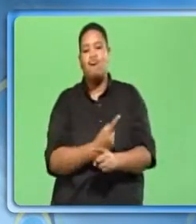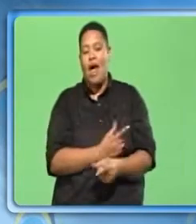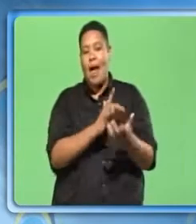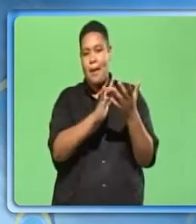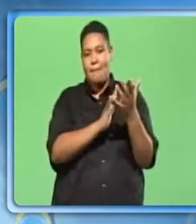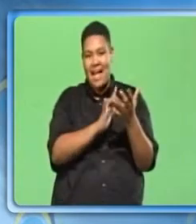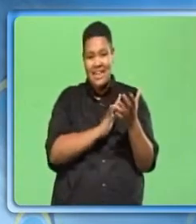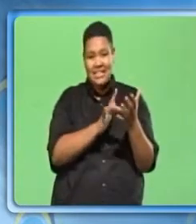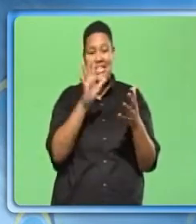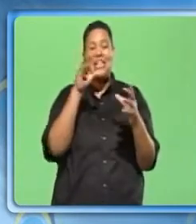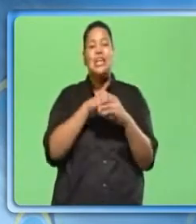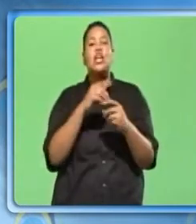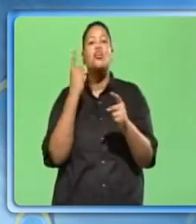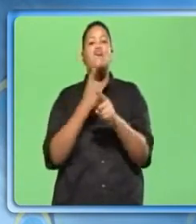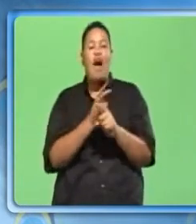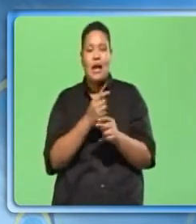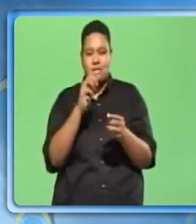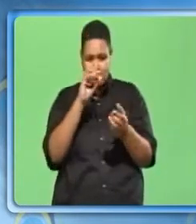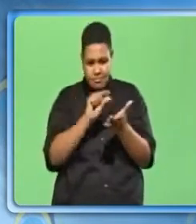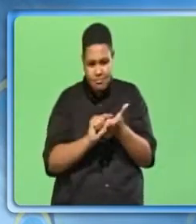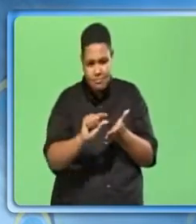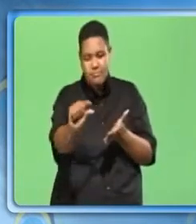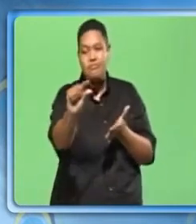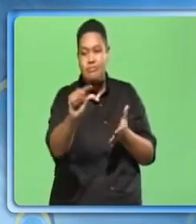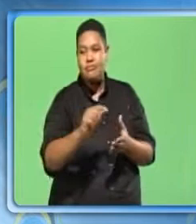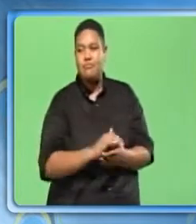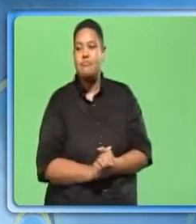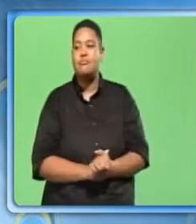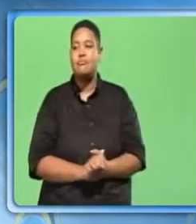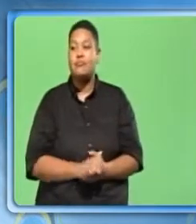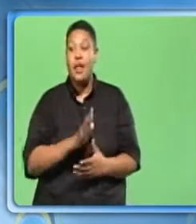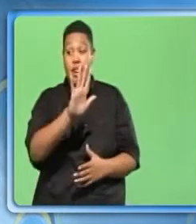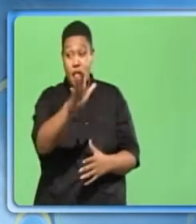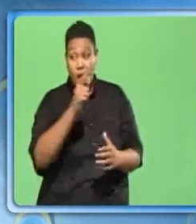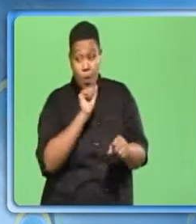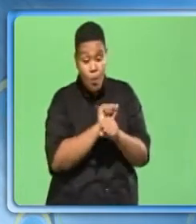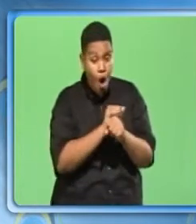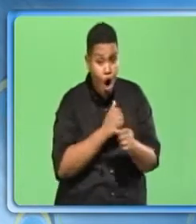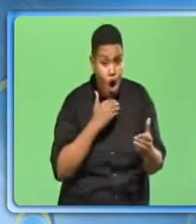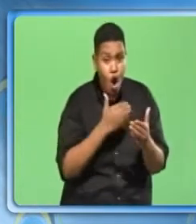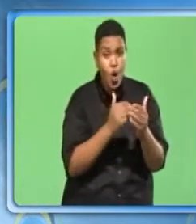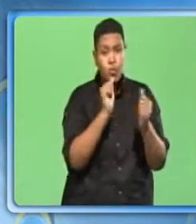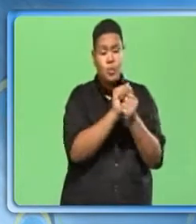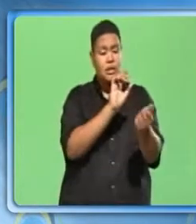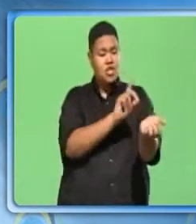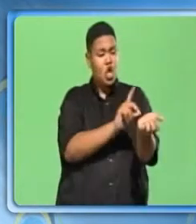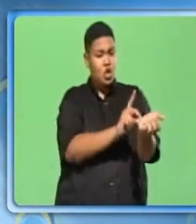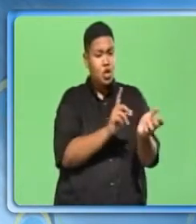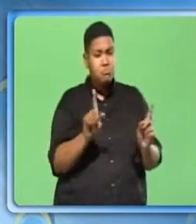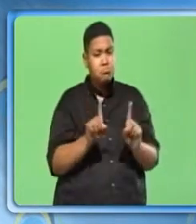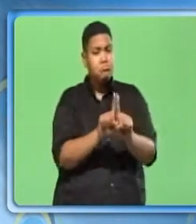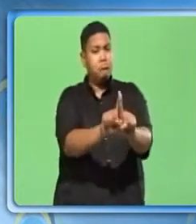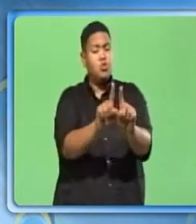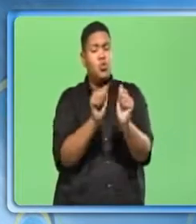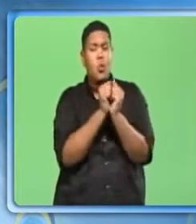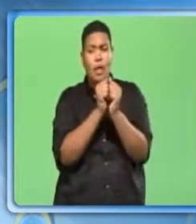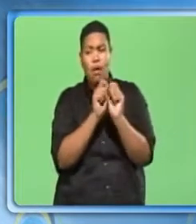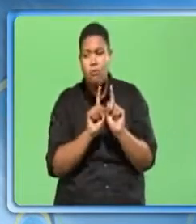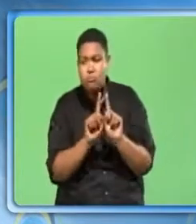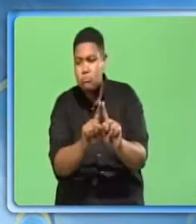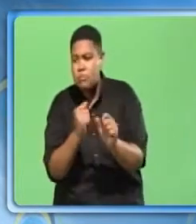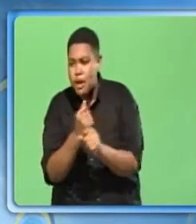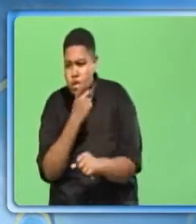medicine in the right dosage. They work closely with the medical doctor to ensure patient